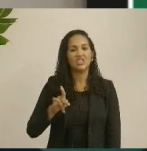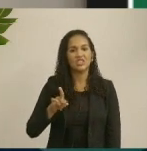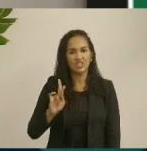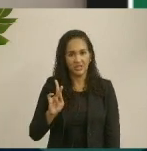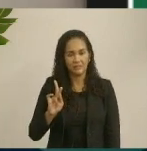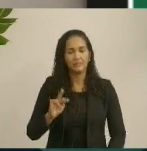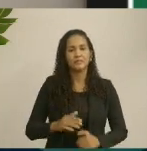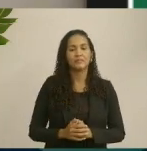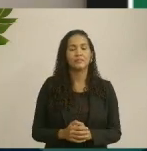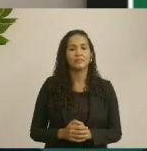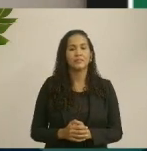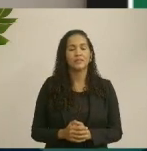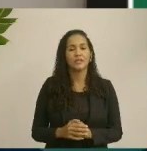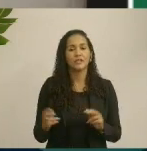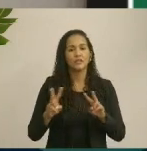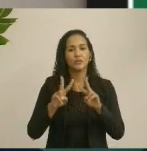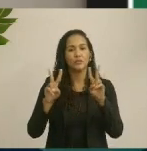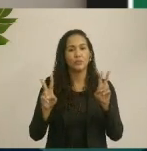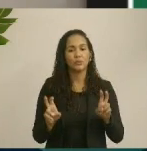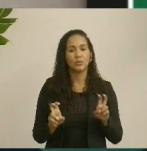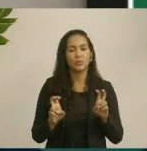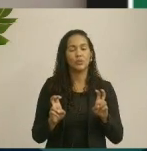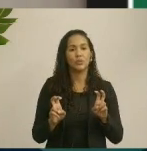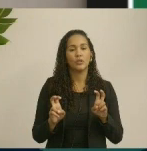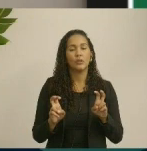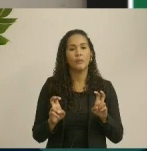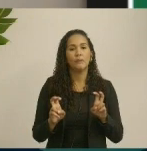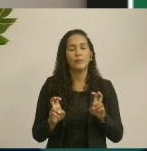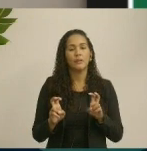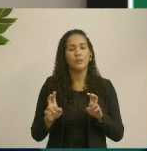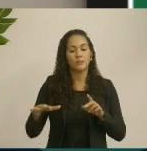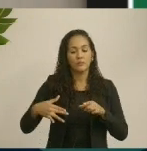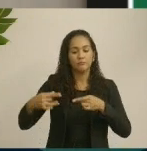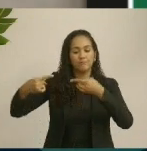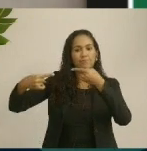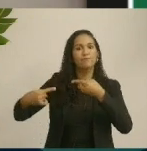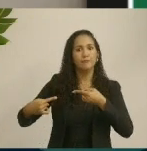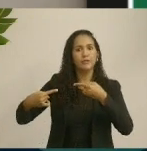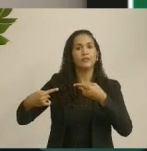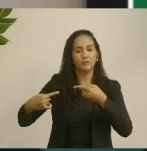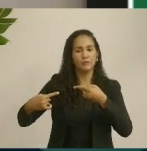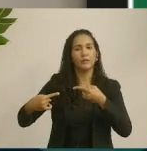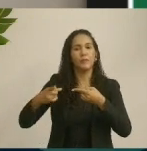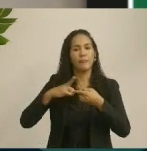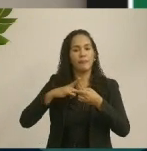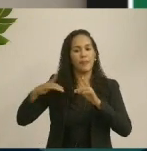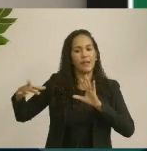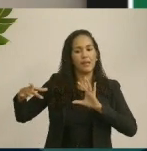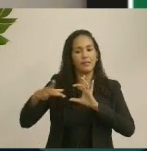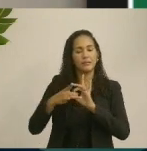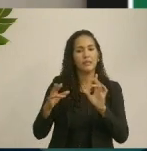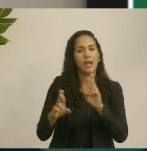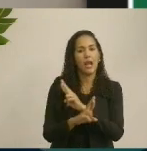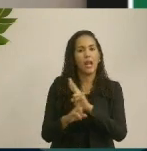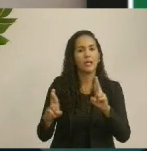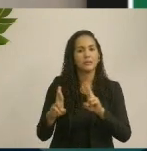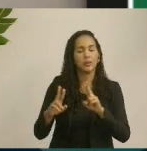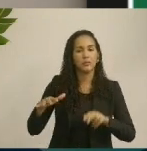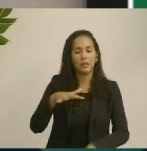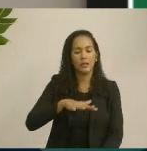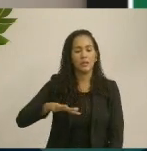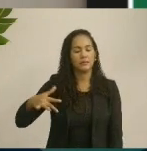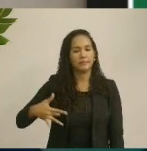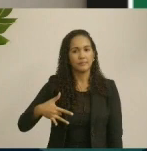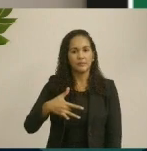that intersect with health-related issues. Given the global context, we all appreciate the centrality and cross-cutting nature of